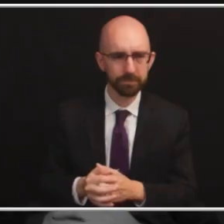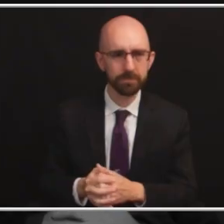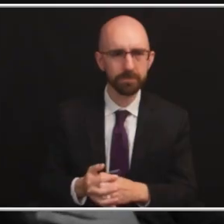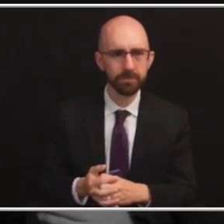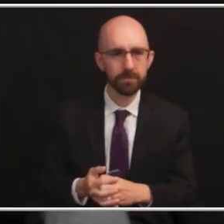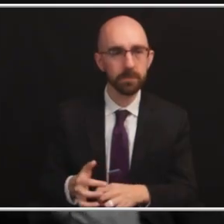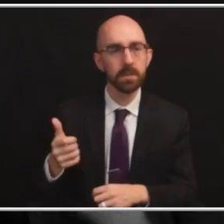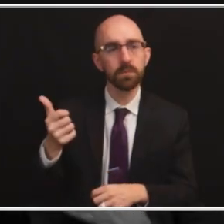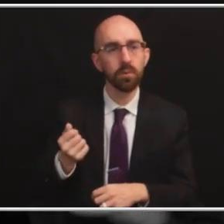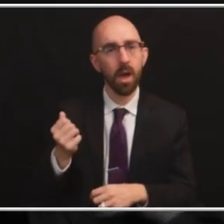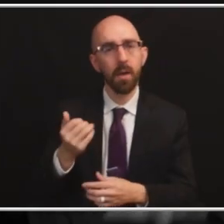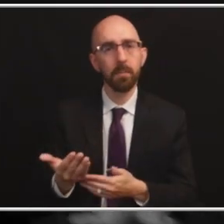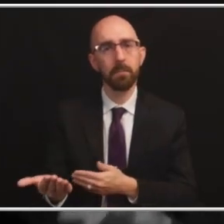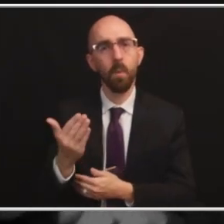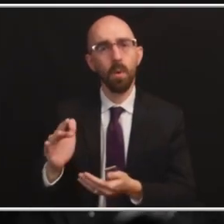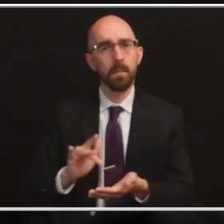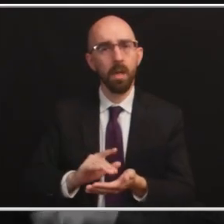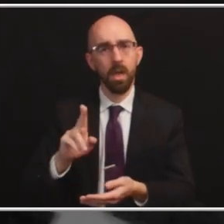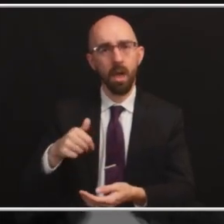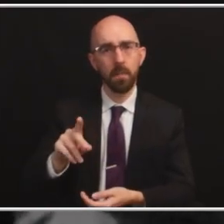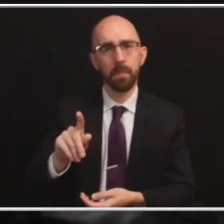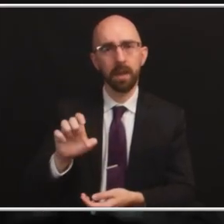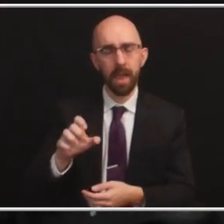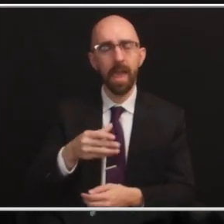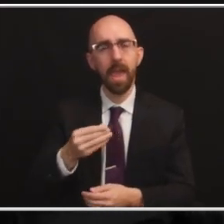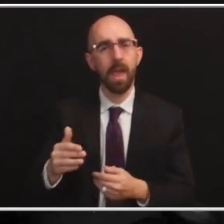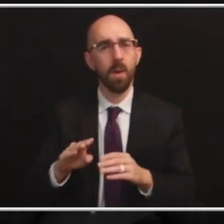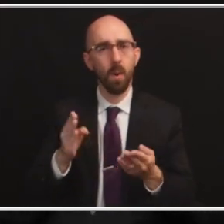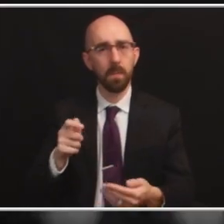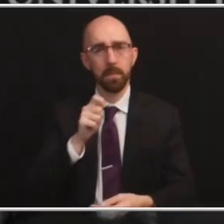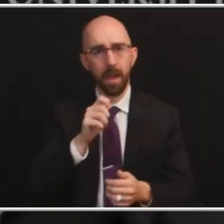Subscribe to our morning medical update and open mics